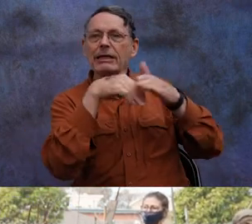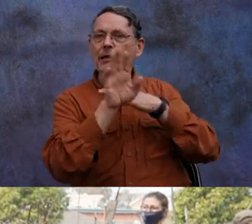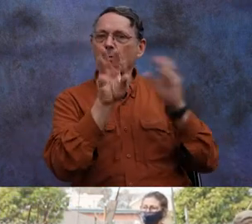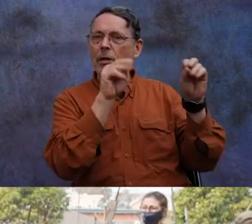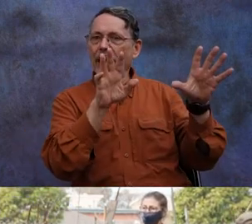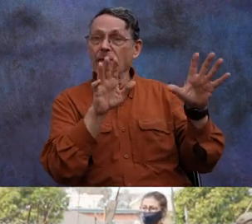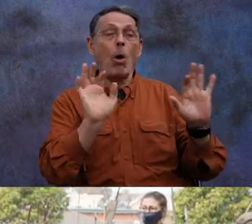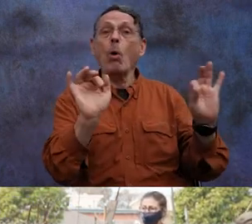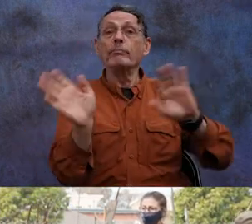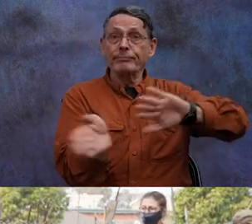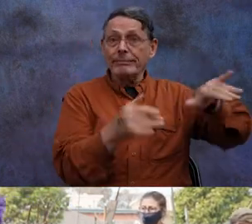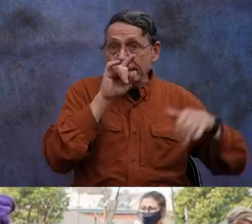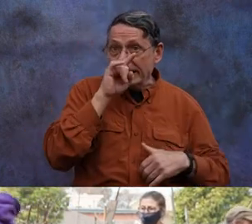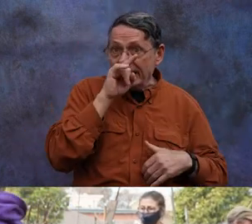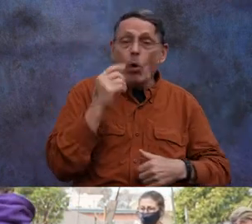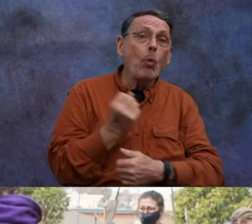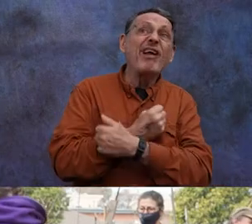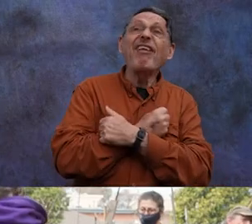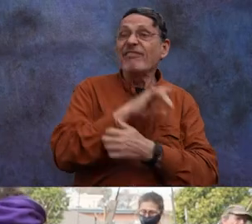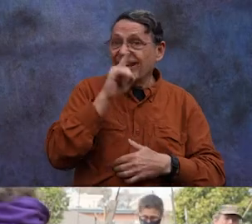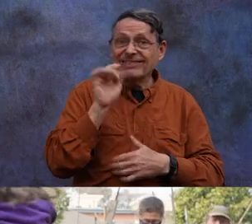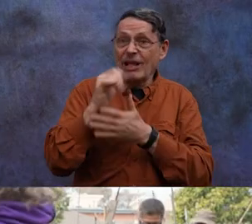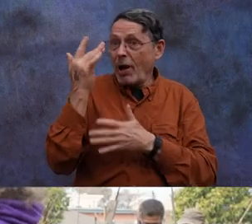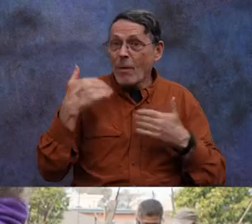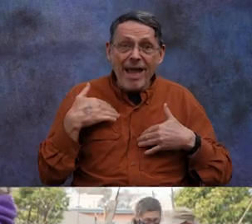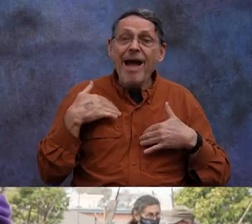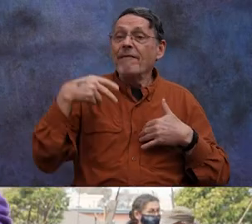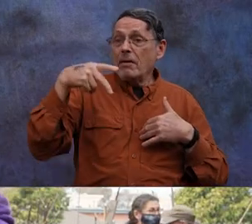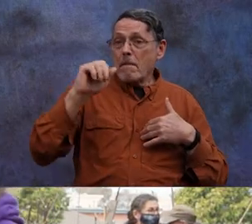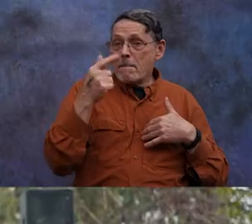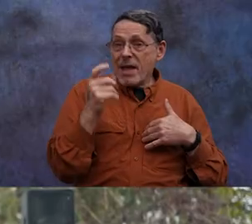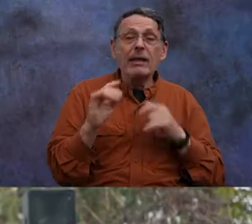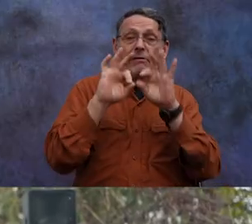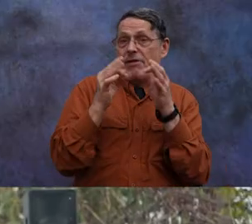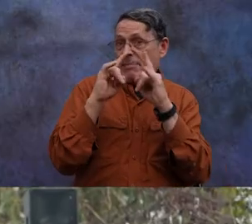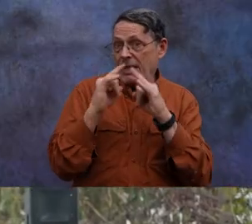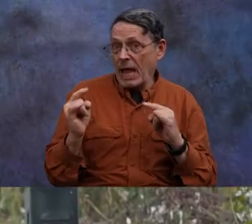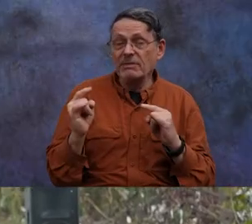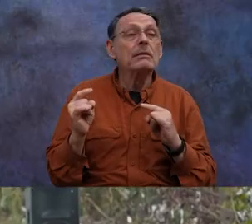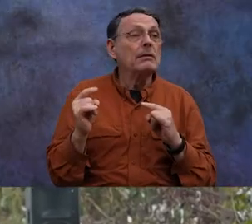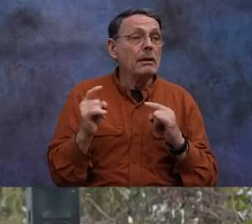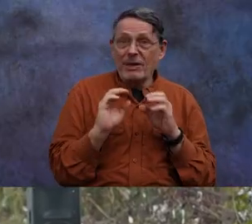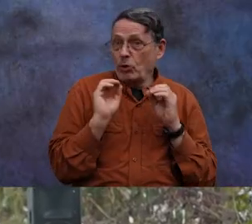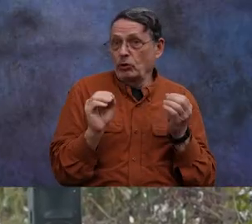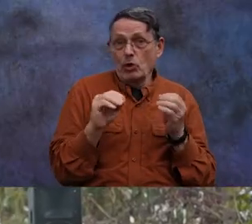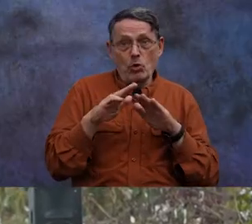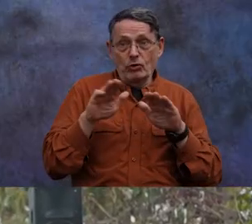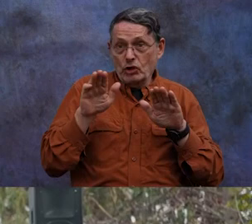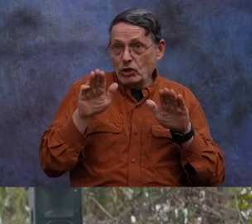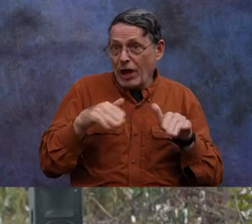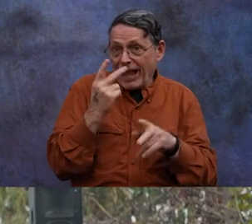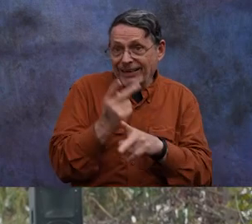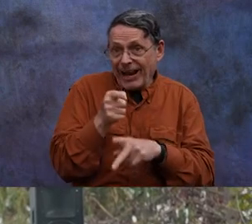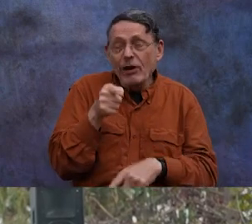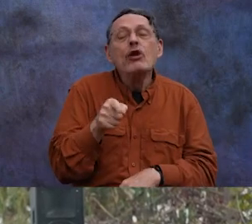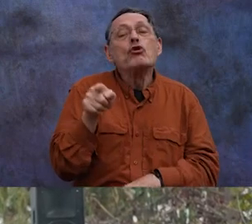Love, love, love kids. As I said, we have pagan family camps. But as far as I know, there is no childcare here. You have